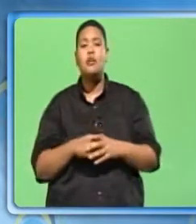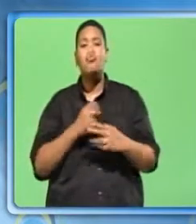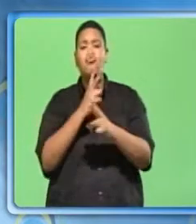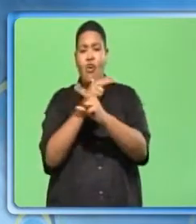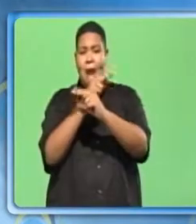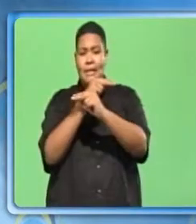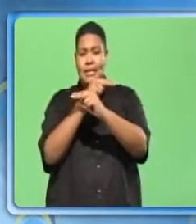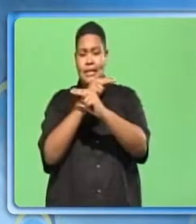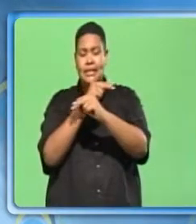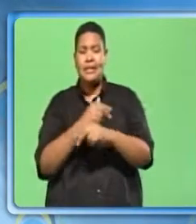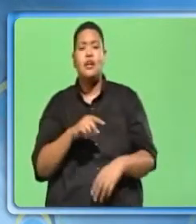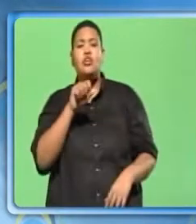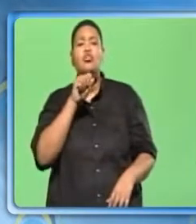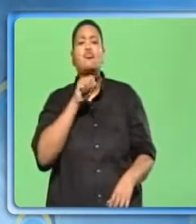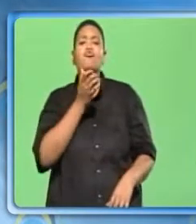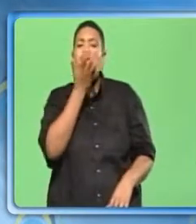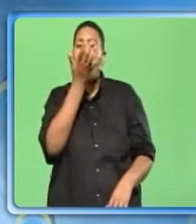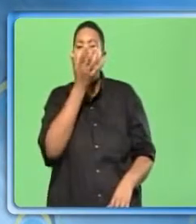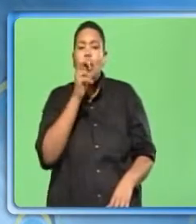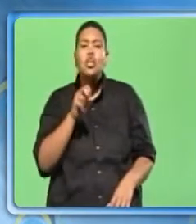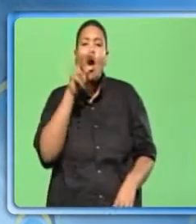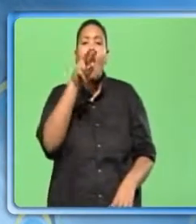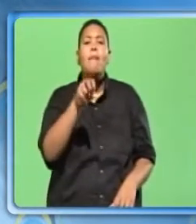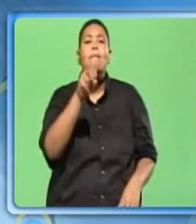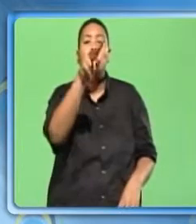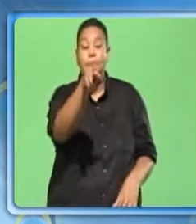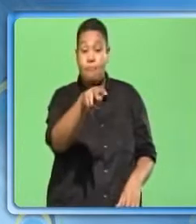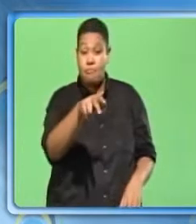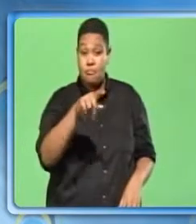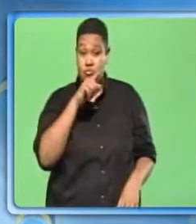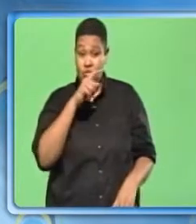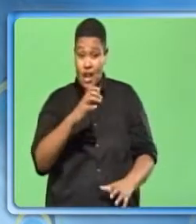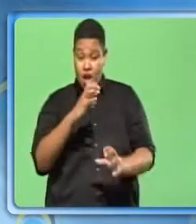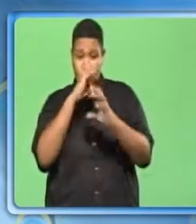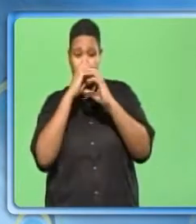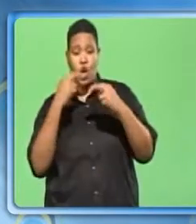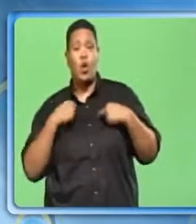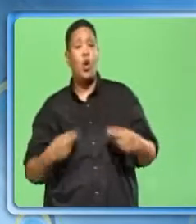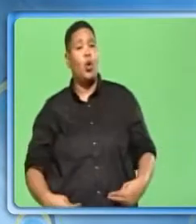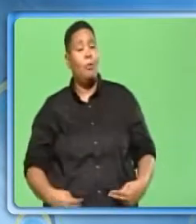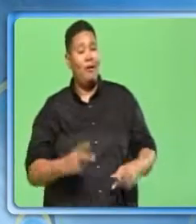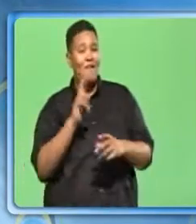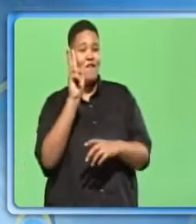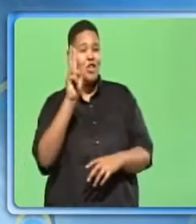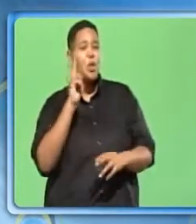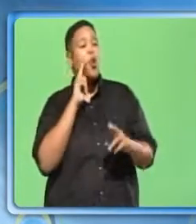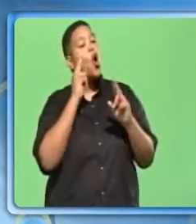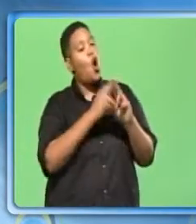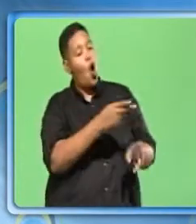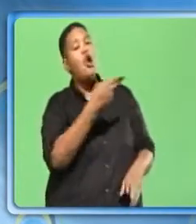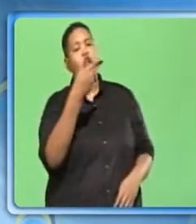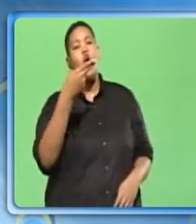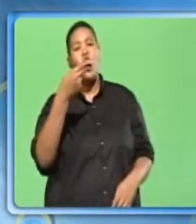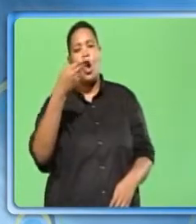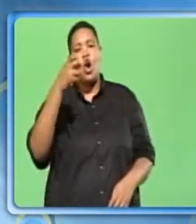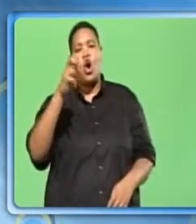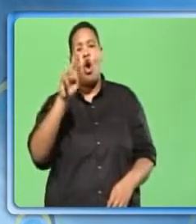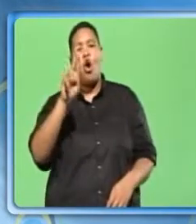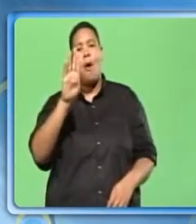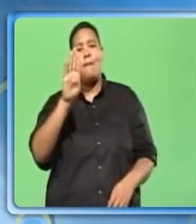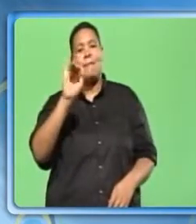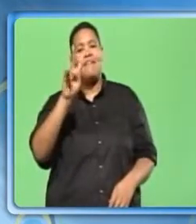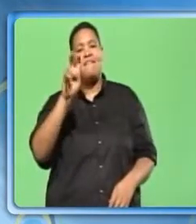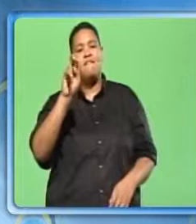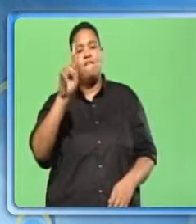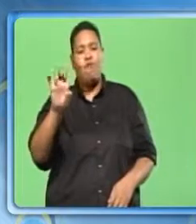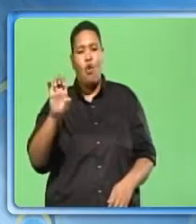rabbits, grasshoppers. A strict human vegetarian would be considered a herbivore.